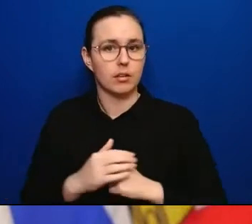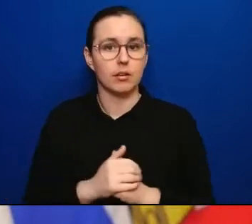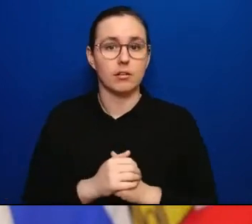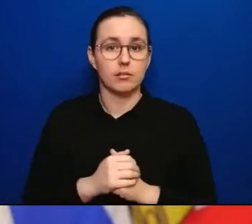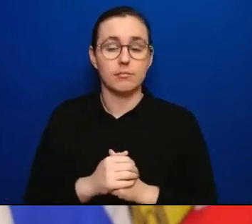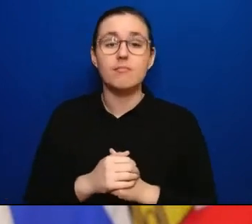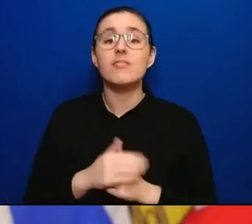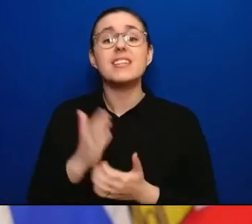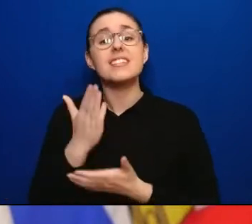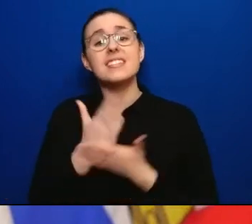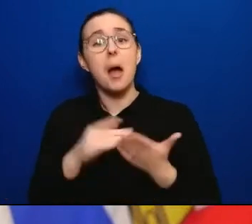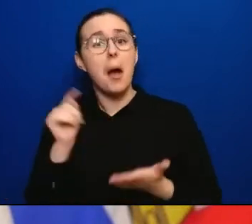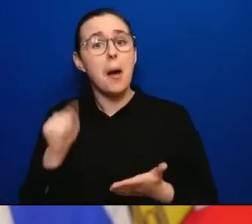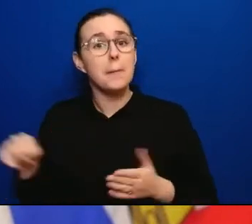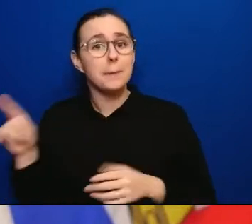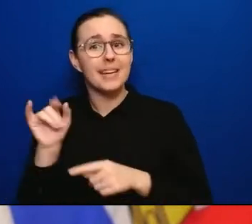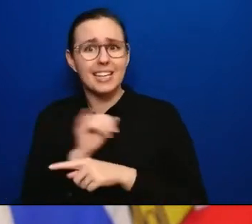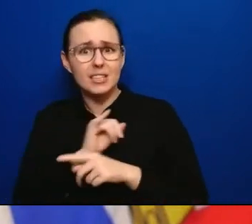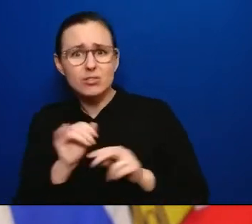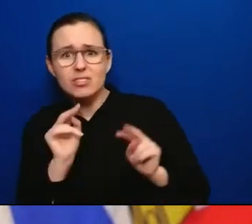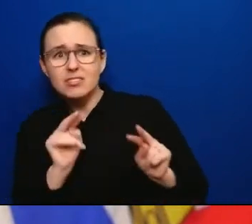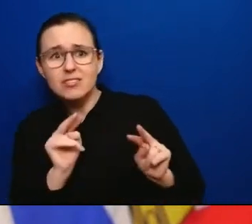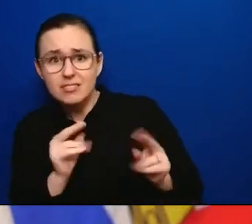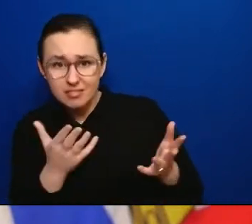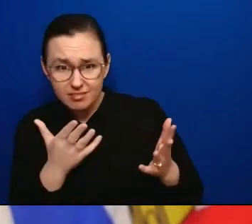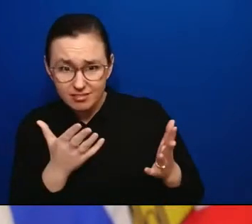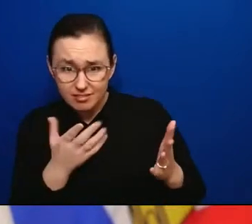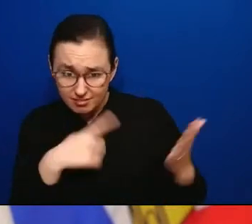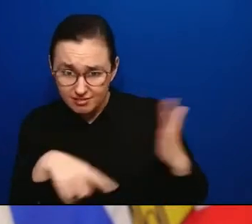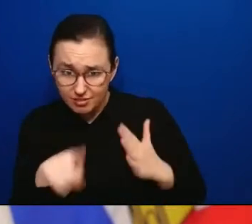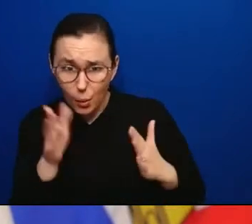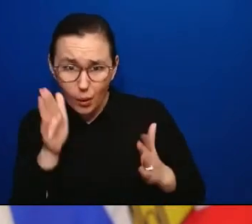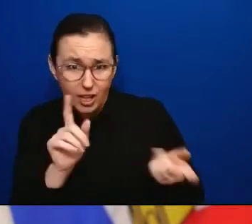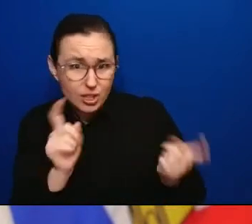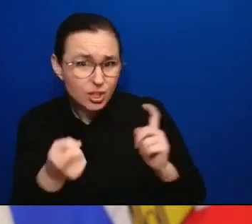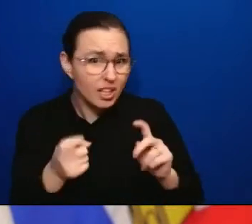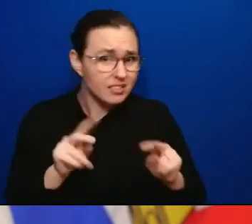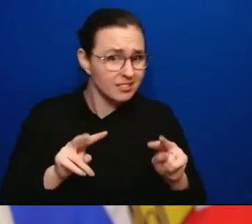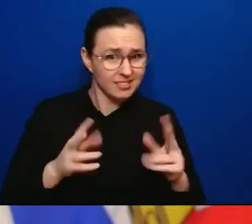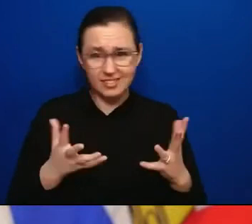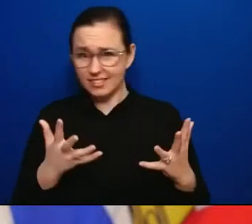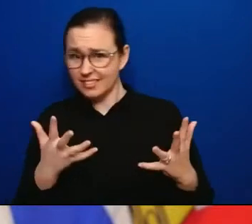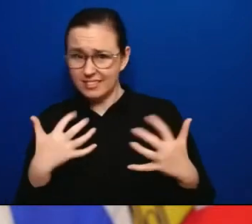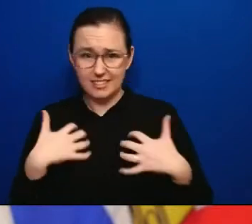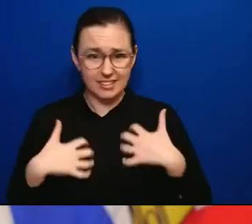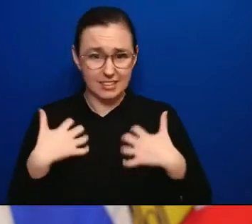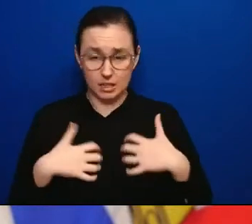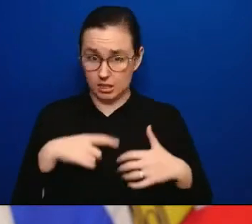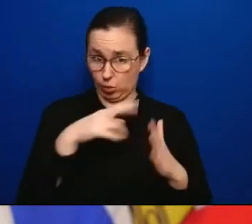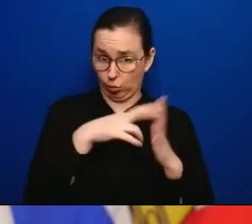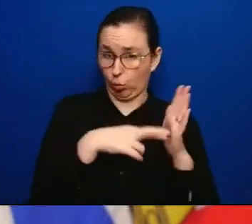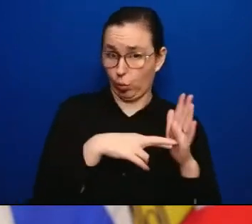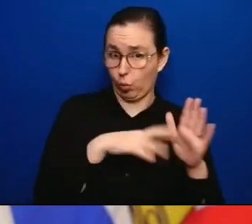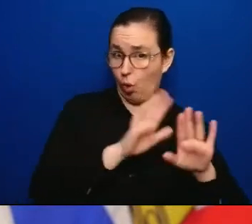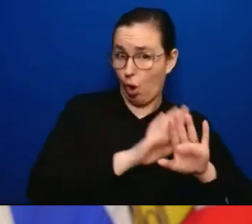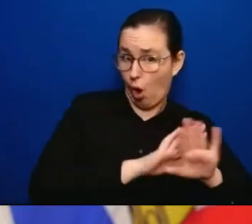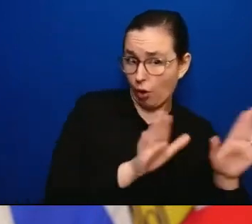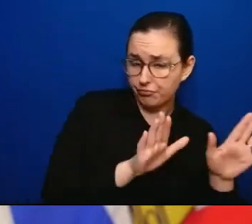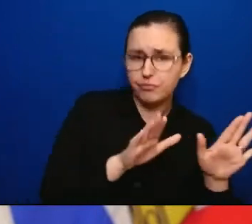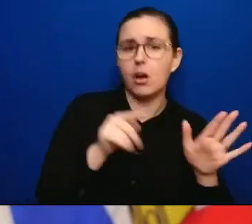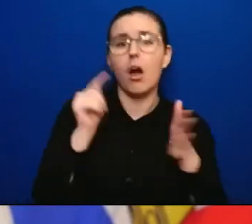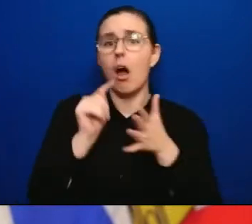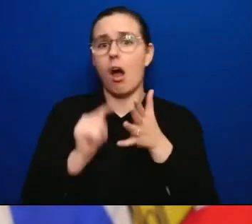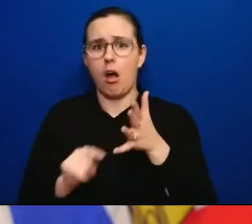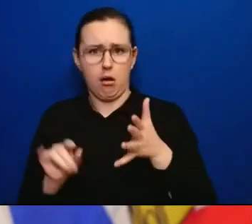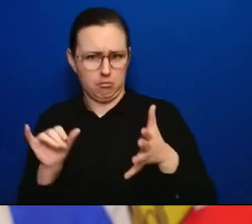waiting for next week with an anticipation that some things will be eased and others will not? What do you